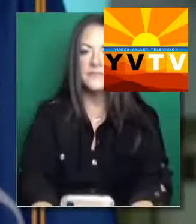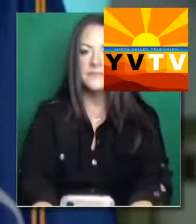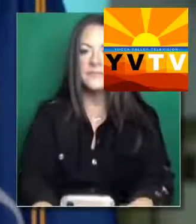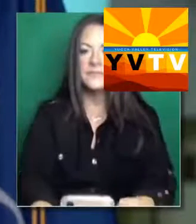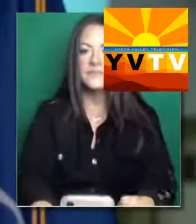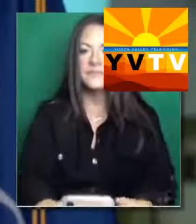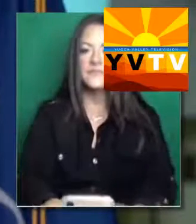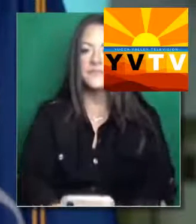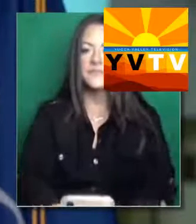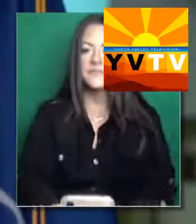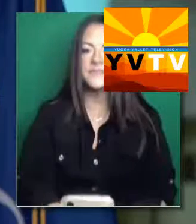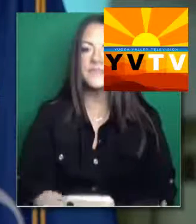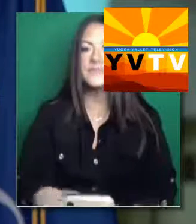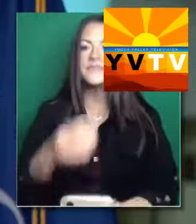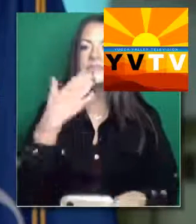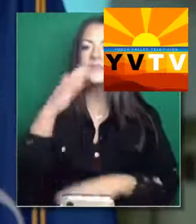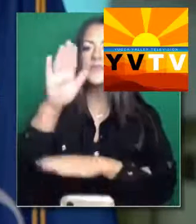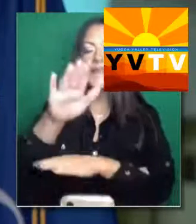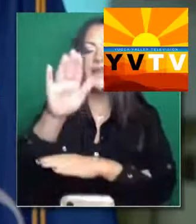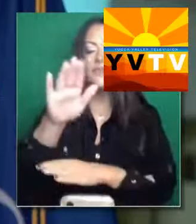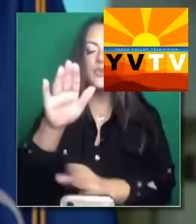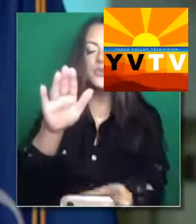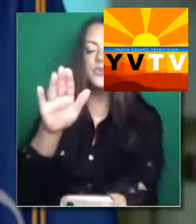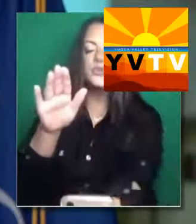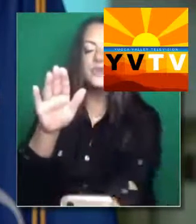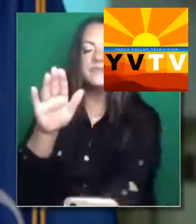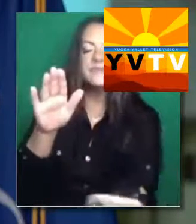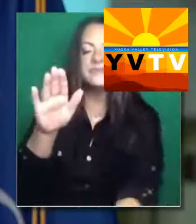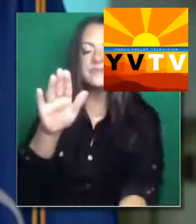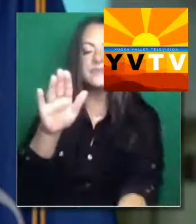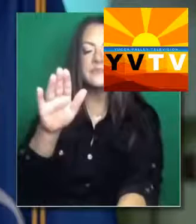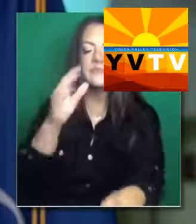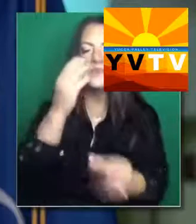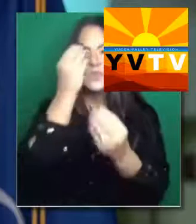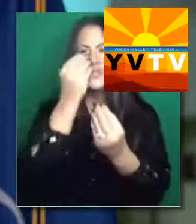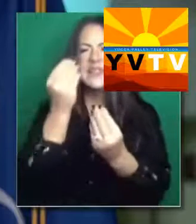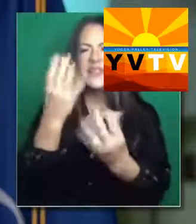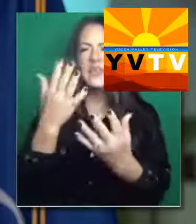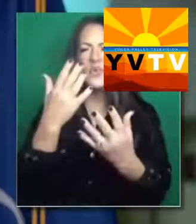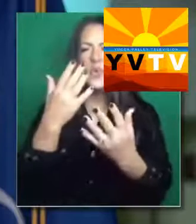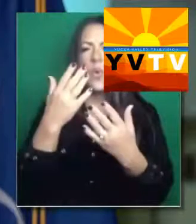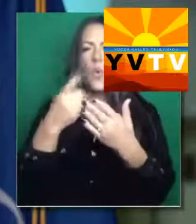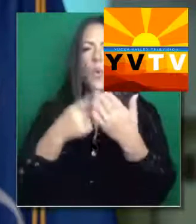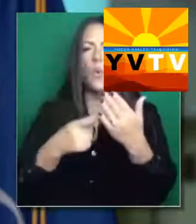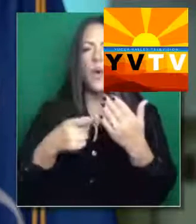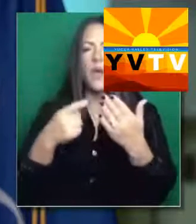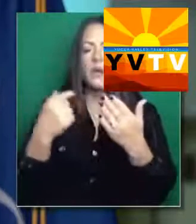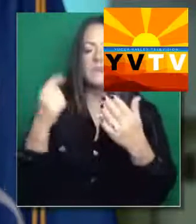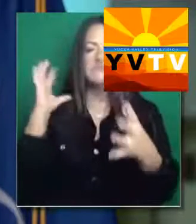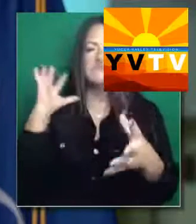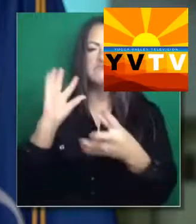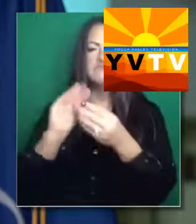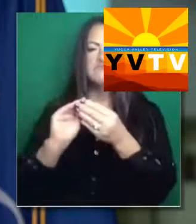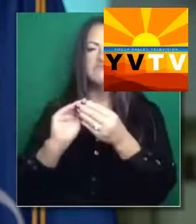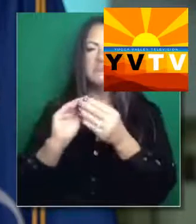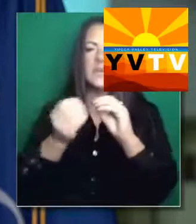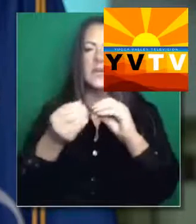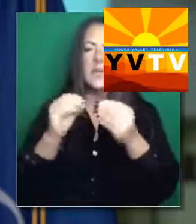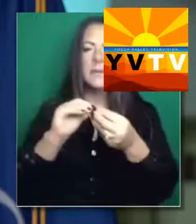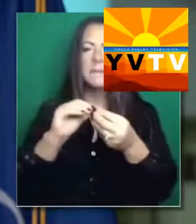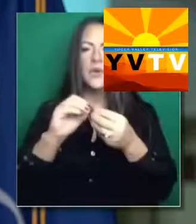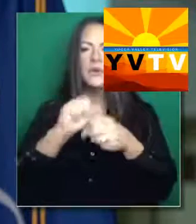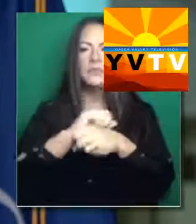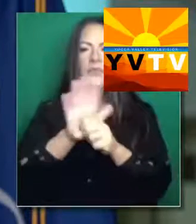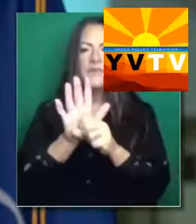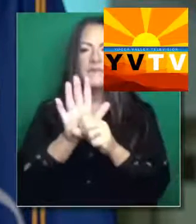Well, good afternoon, everybody. Just want to jump right in and update you on where we are in terms of total number of cases in this latest